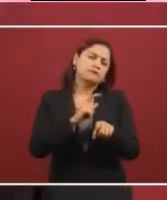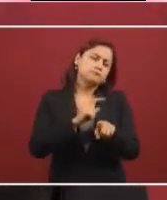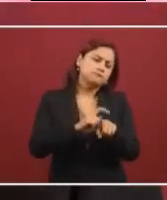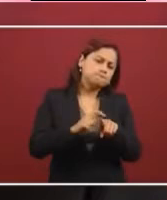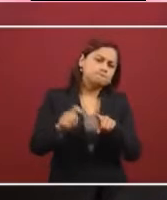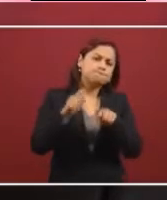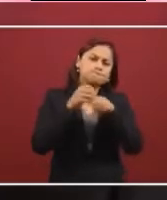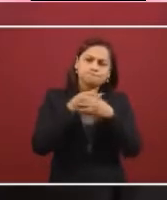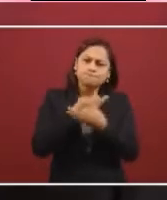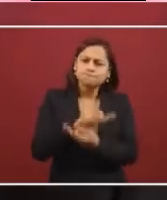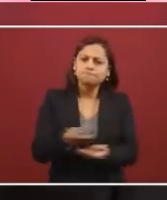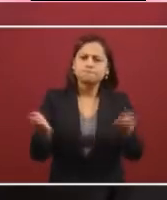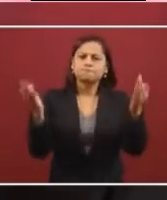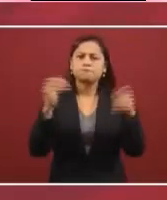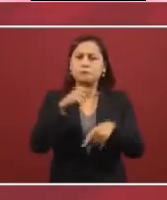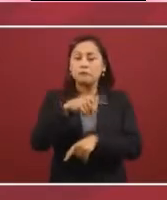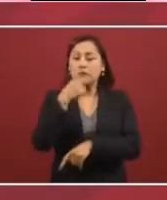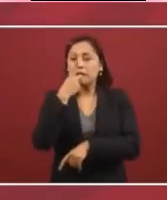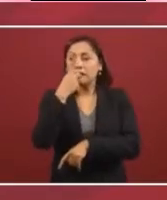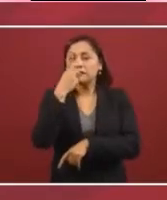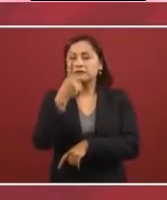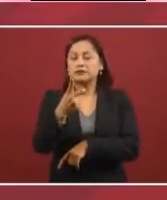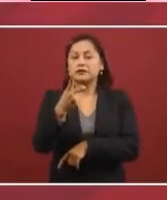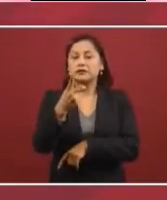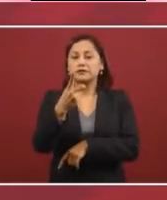message saying